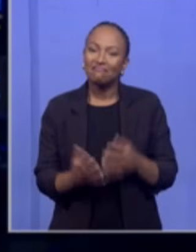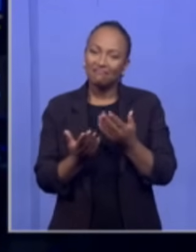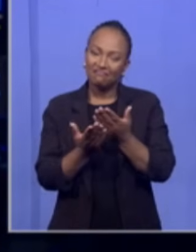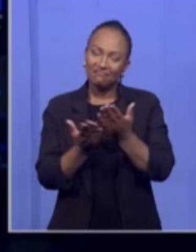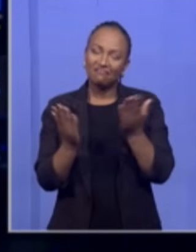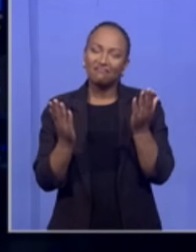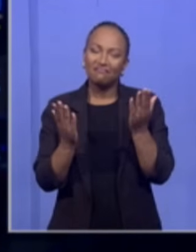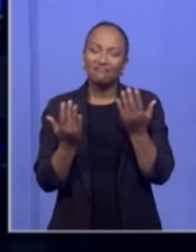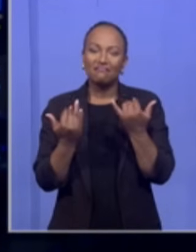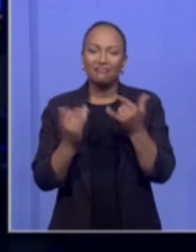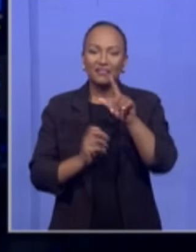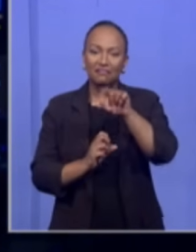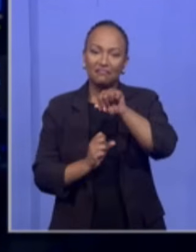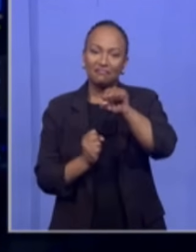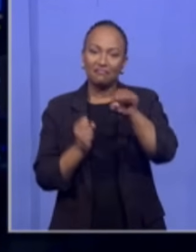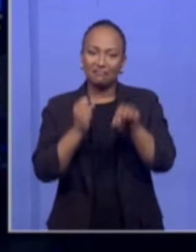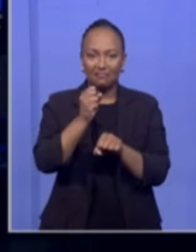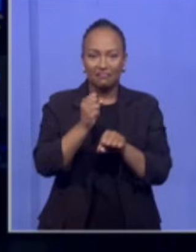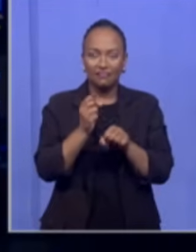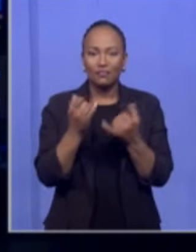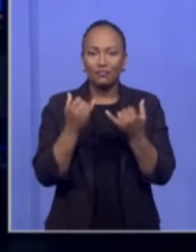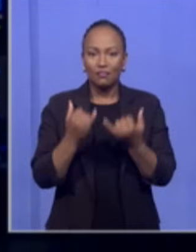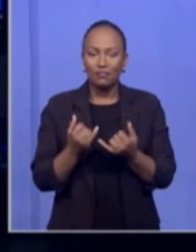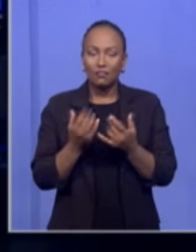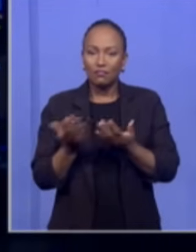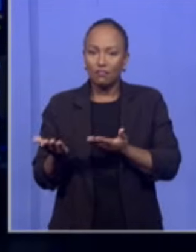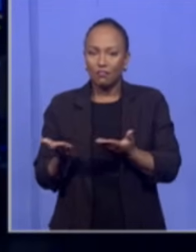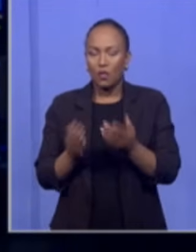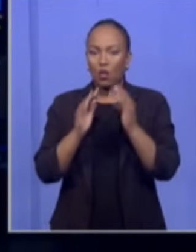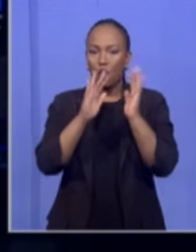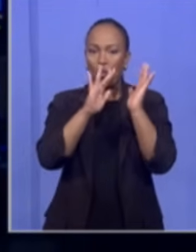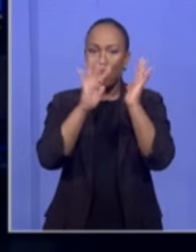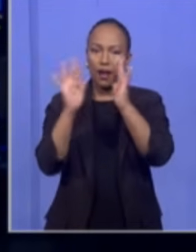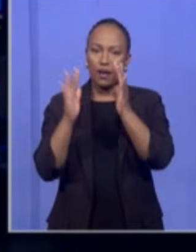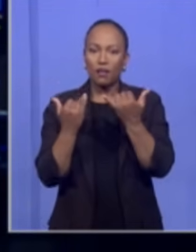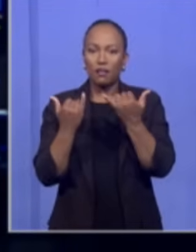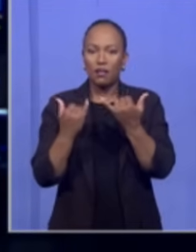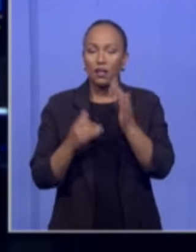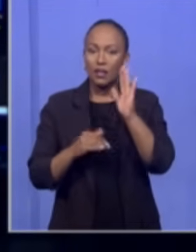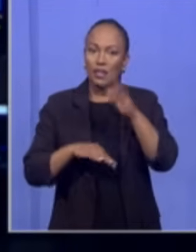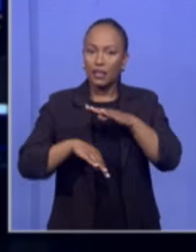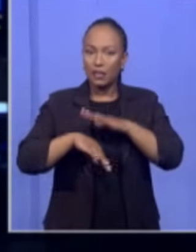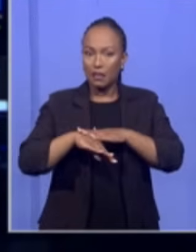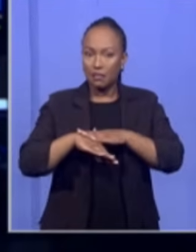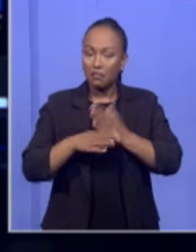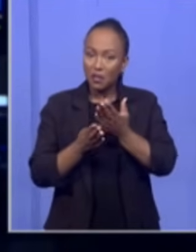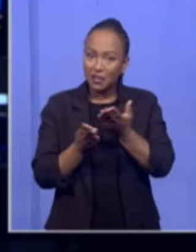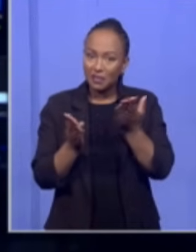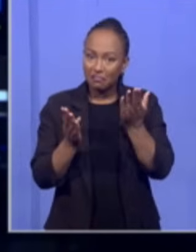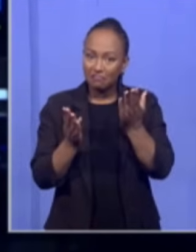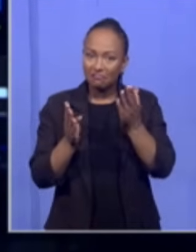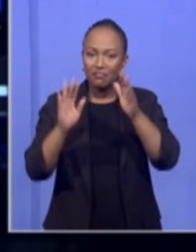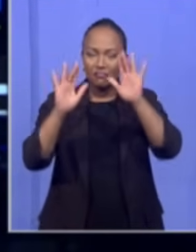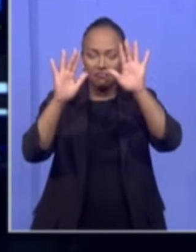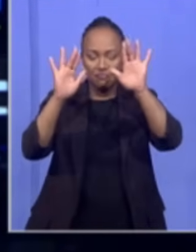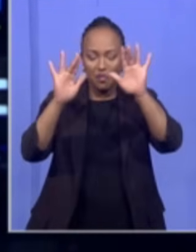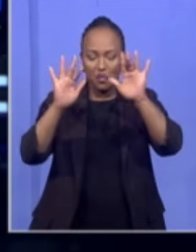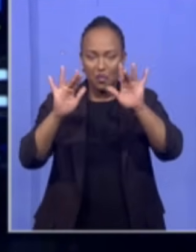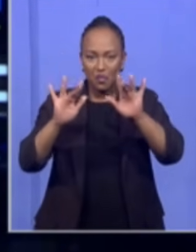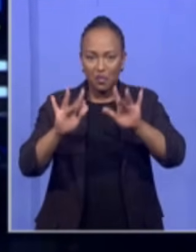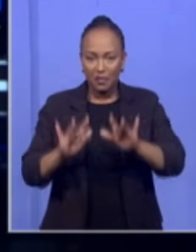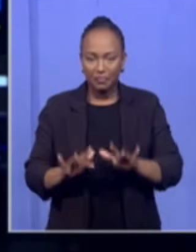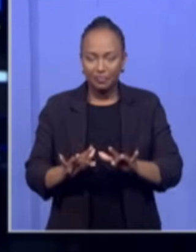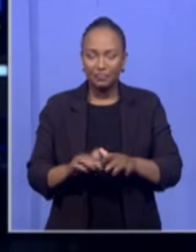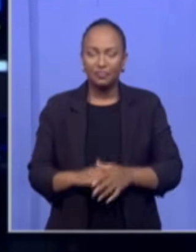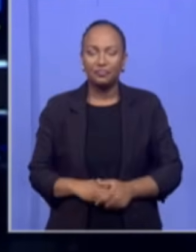Wetso e khojwa ile maotomane ga jana re sutela ponelopele ya maemo a bosa go fitlhana kwa e latelang. Wetso pula.